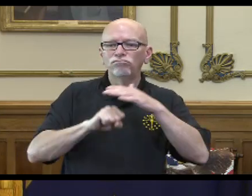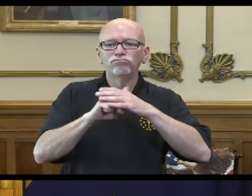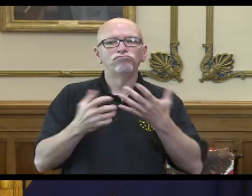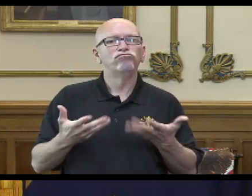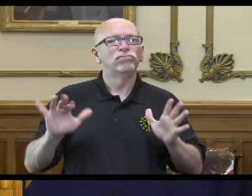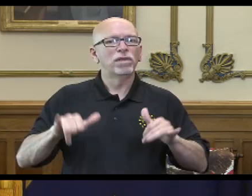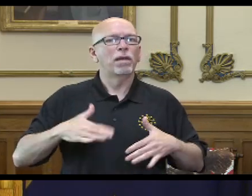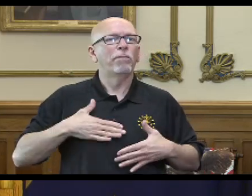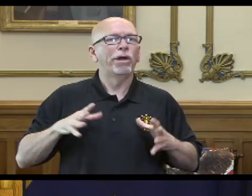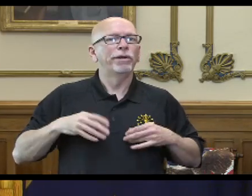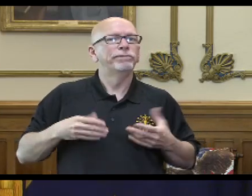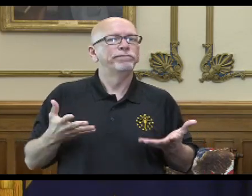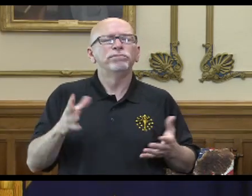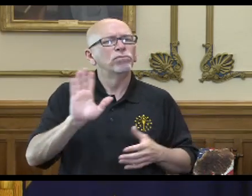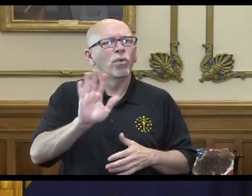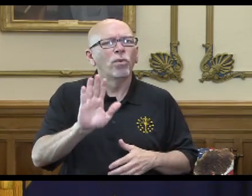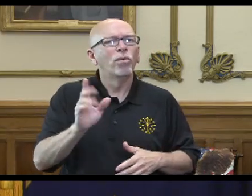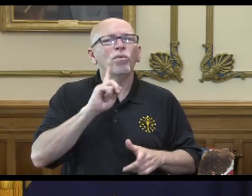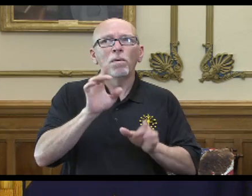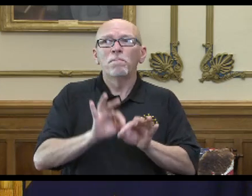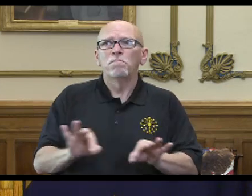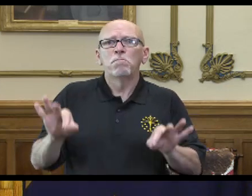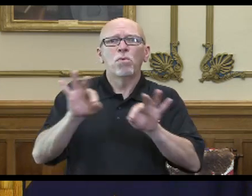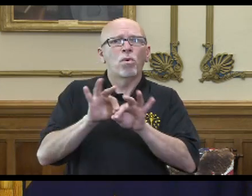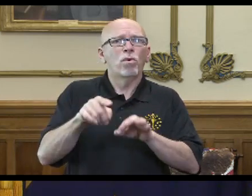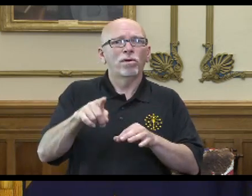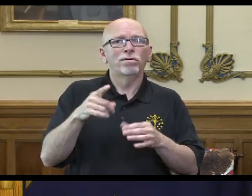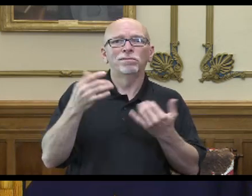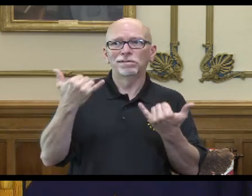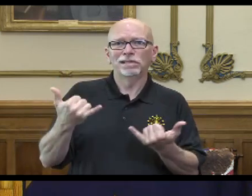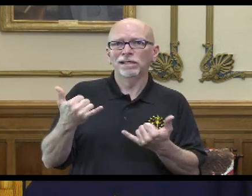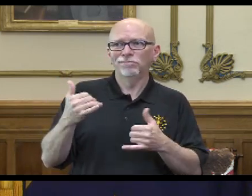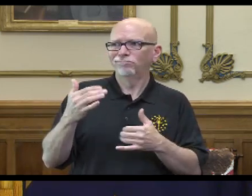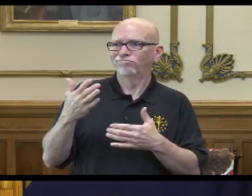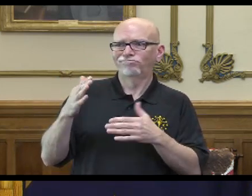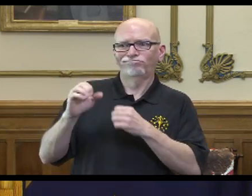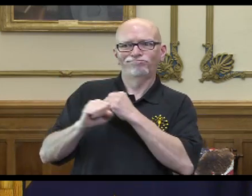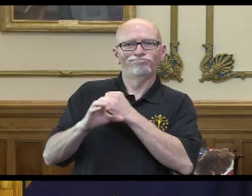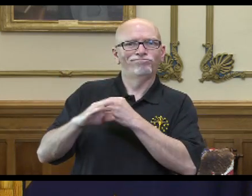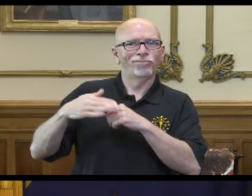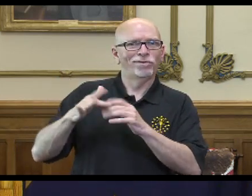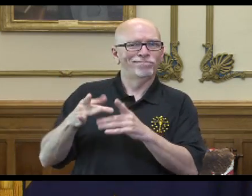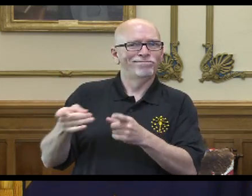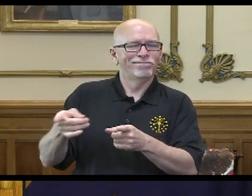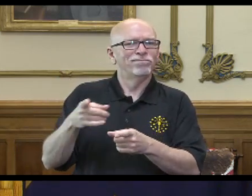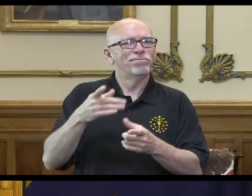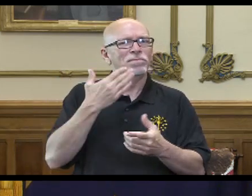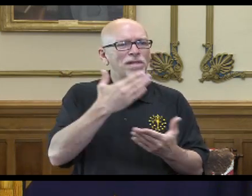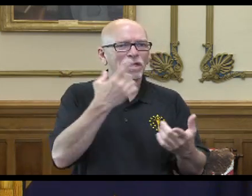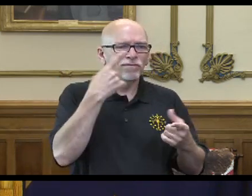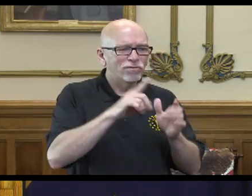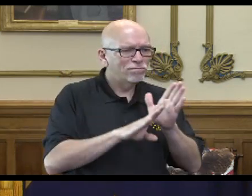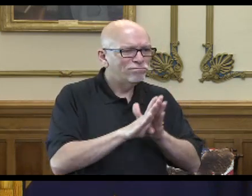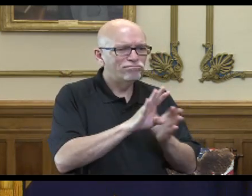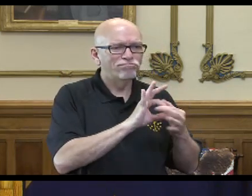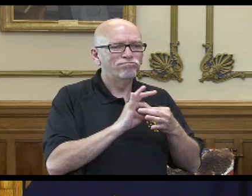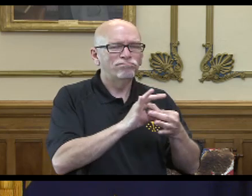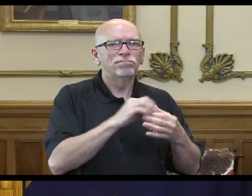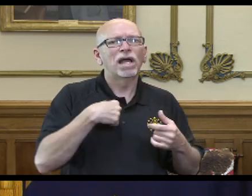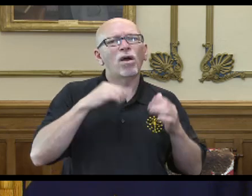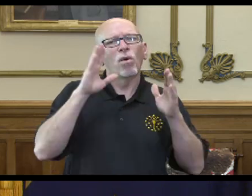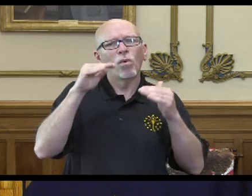expectation. So critically important that this is out on the street right now. Thank you for putting that all together. And I hope